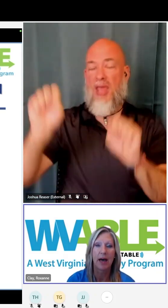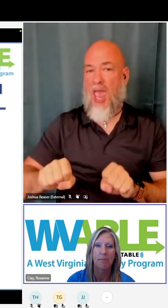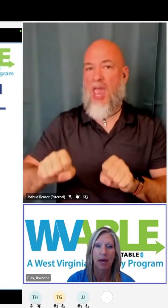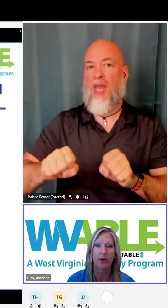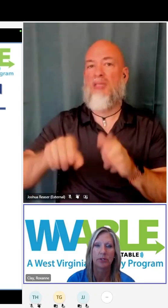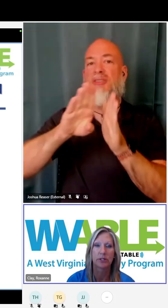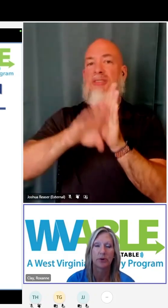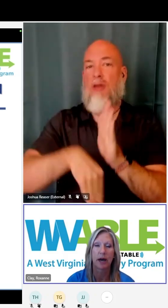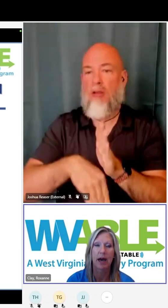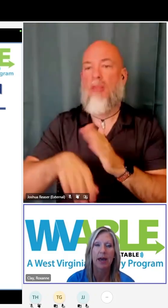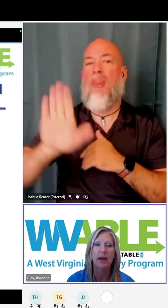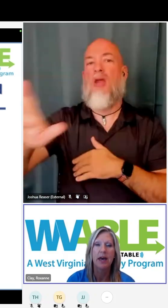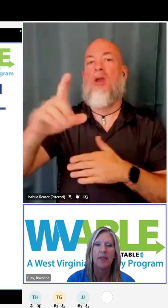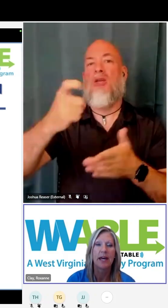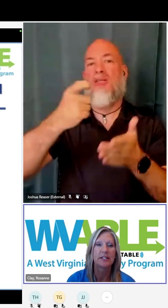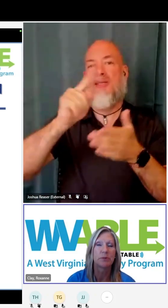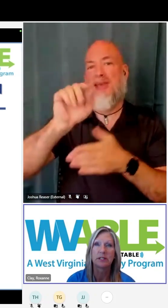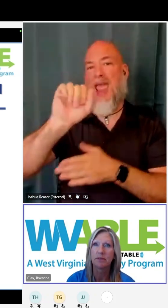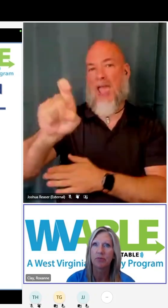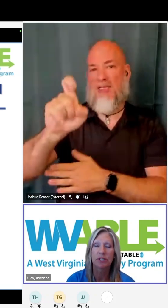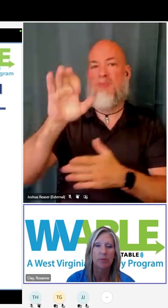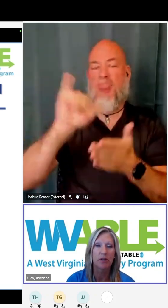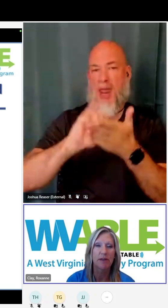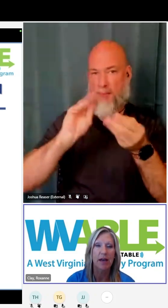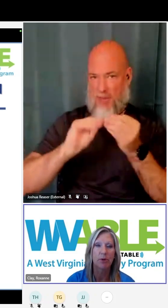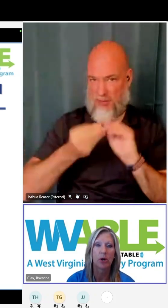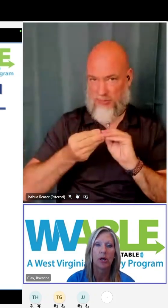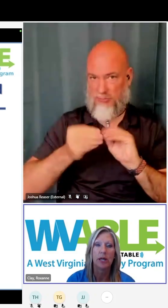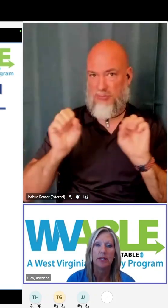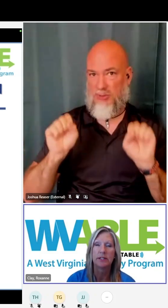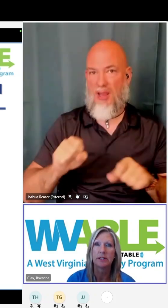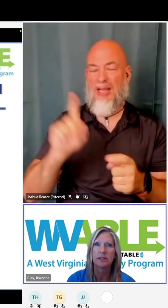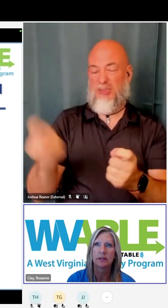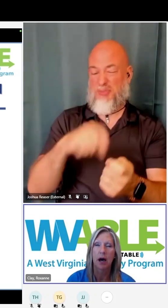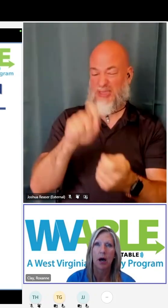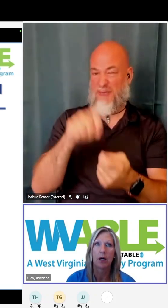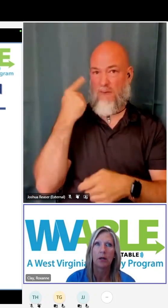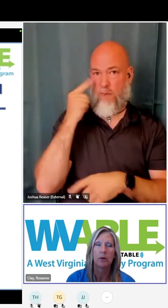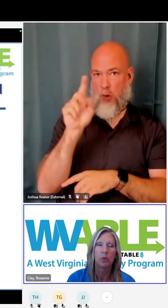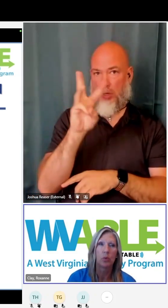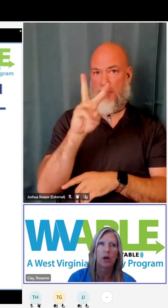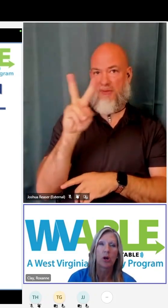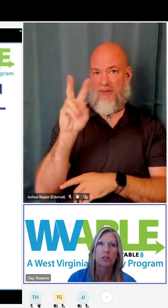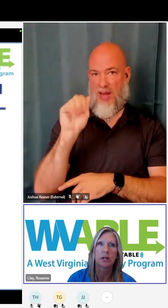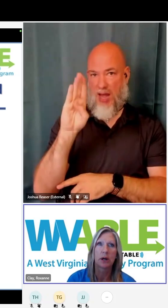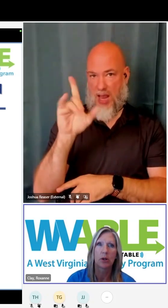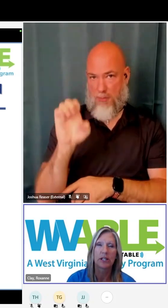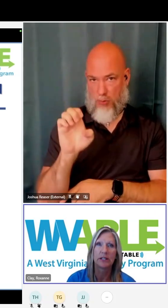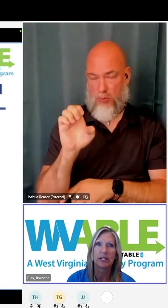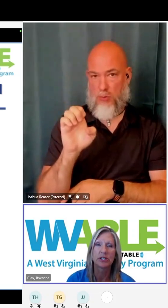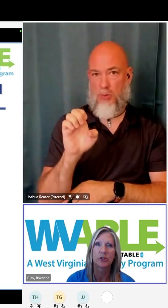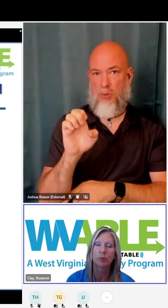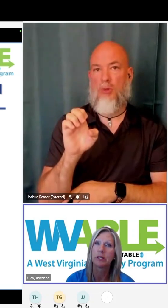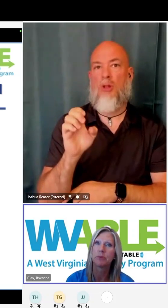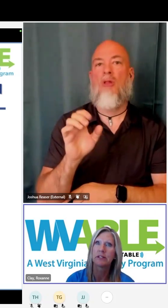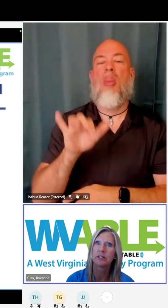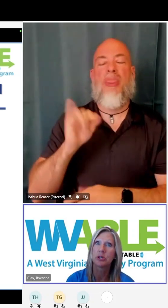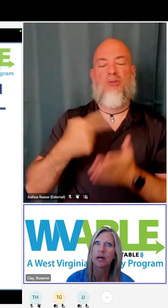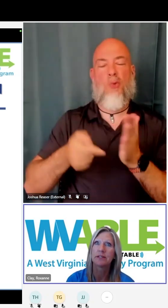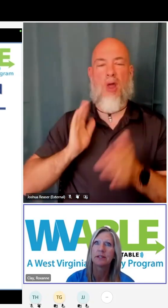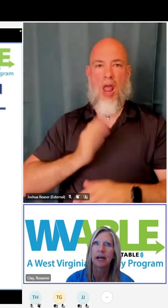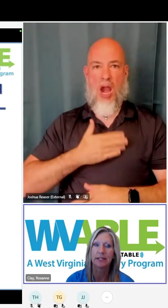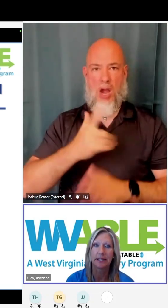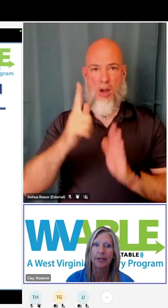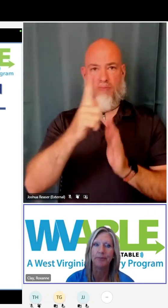income by that amount. Okay, that is specific for WVABLE. This is what our legislature put in